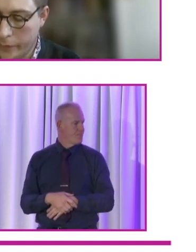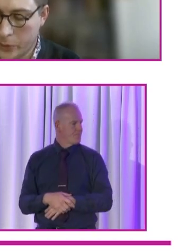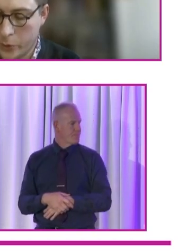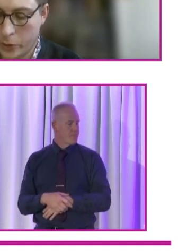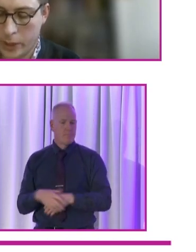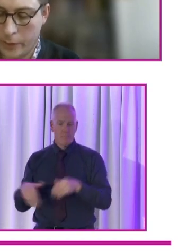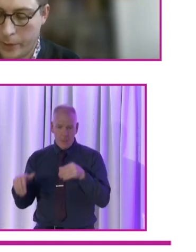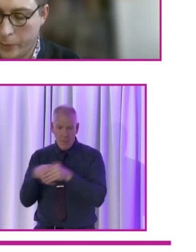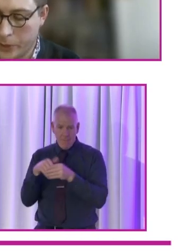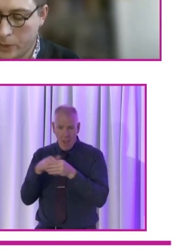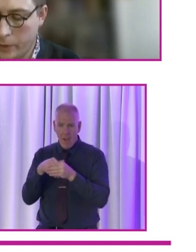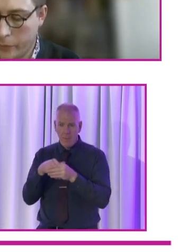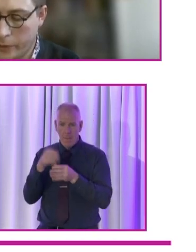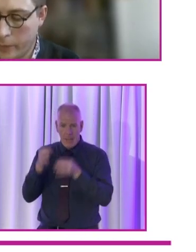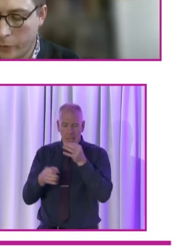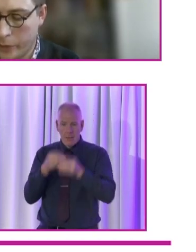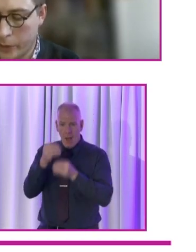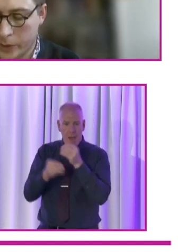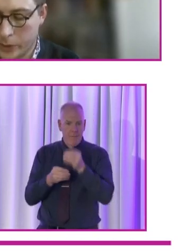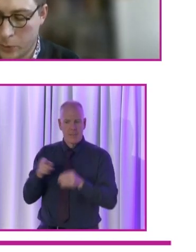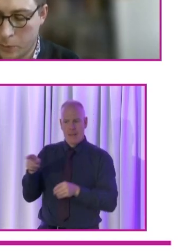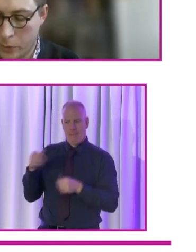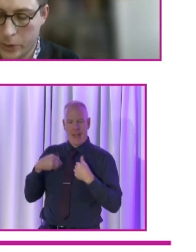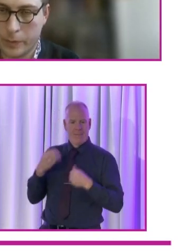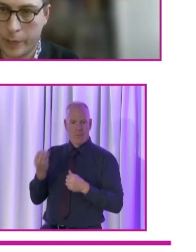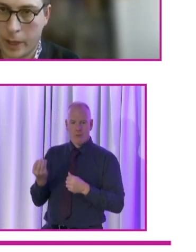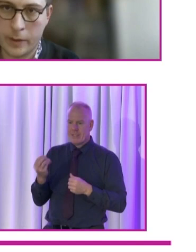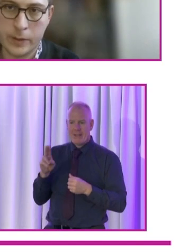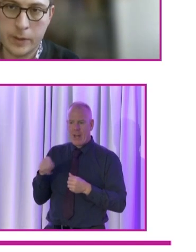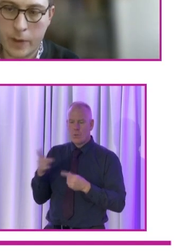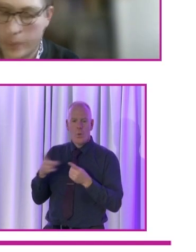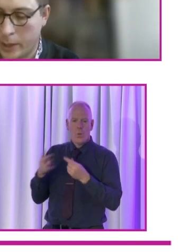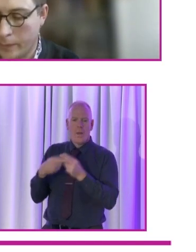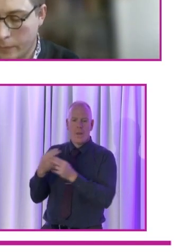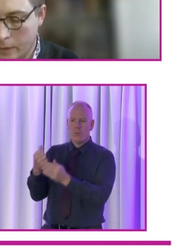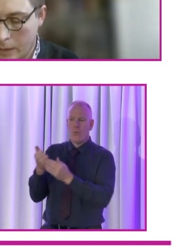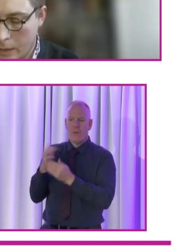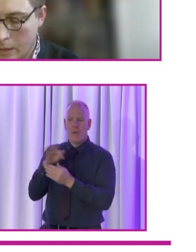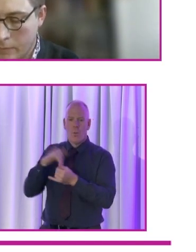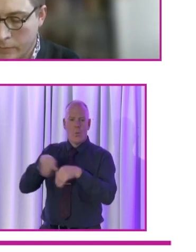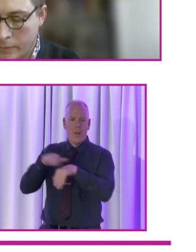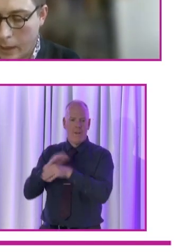Running for office would not have been possible for him without support by his family.